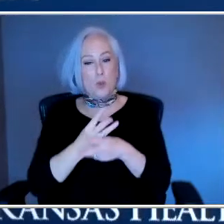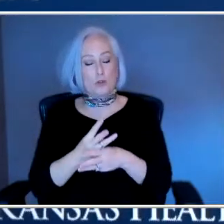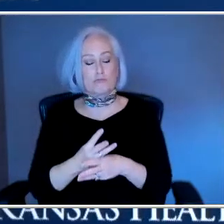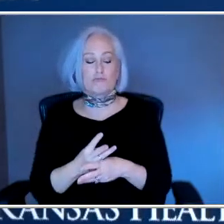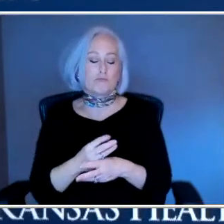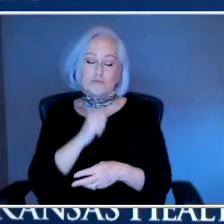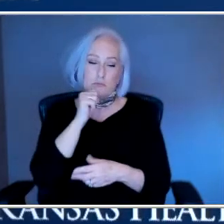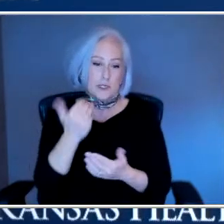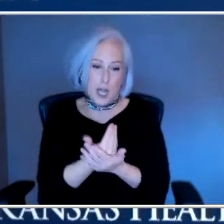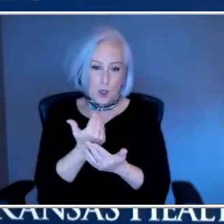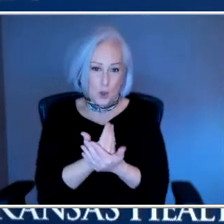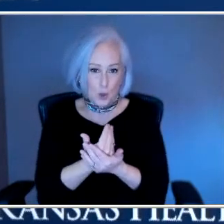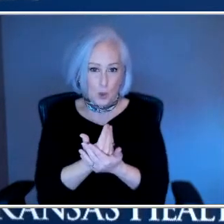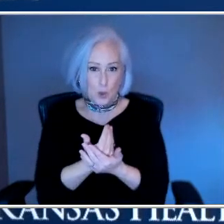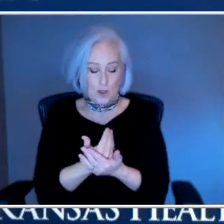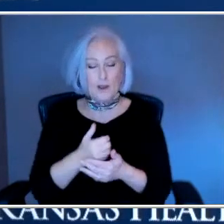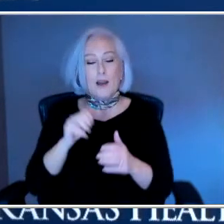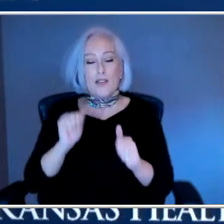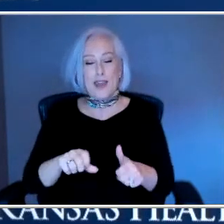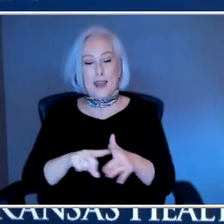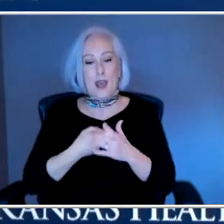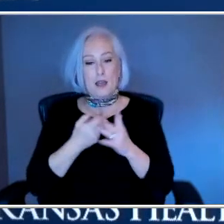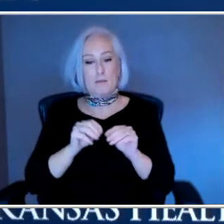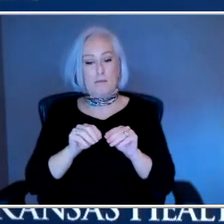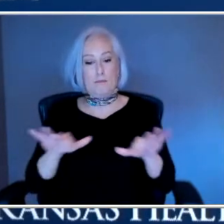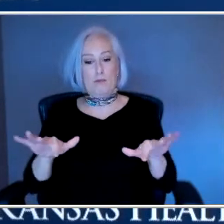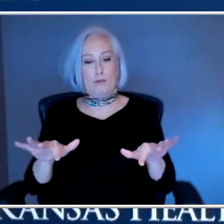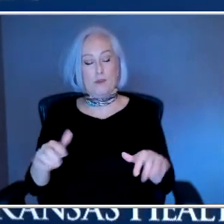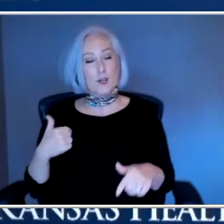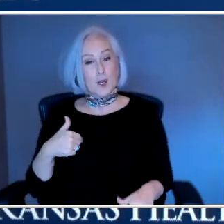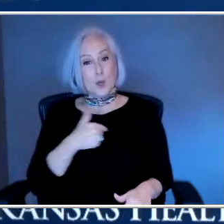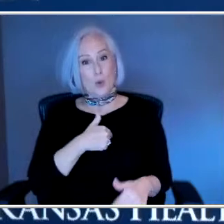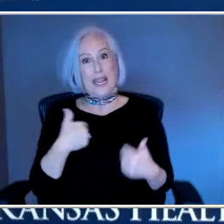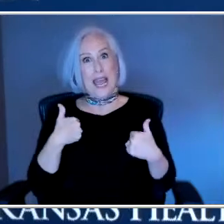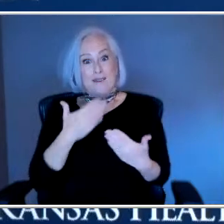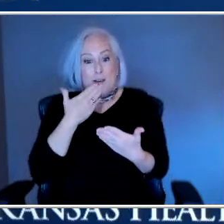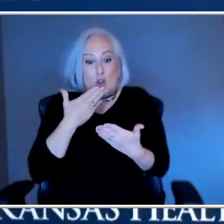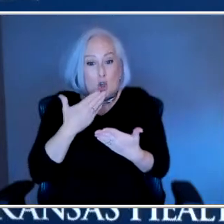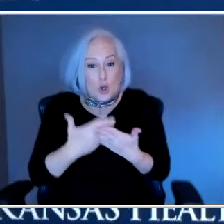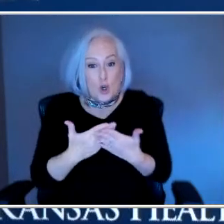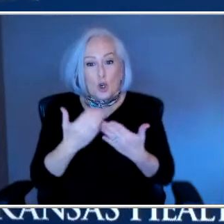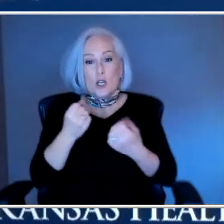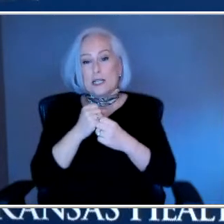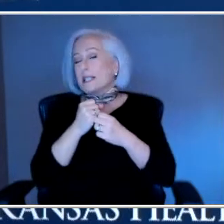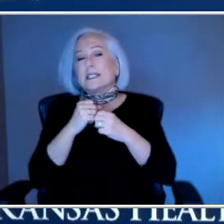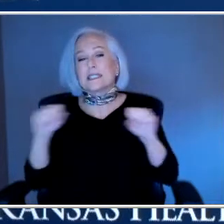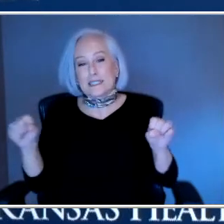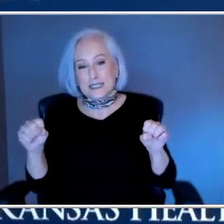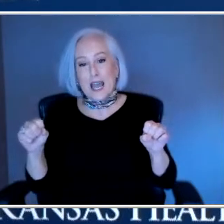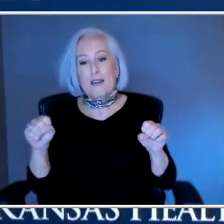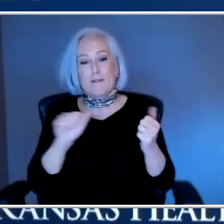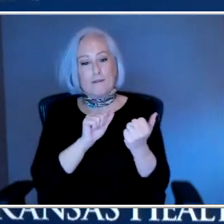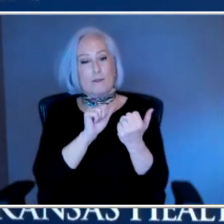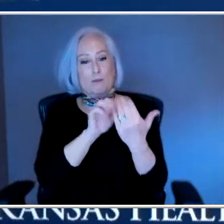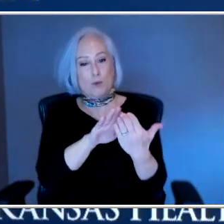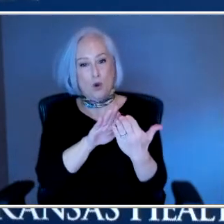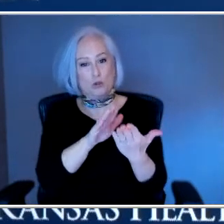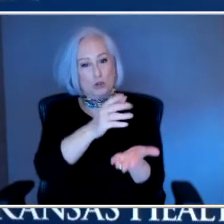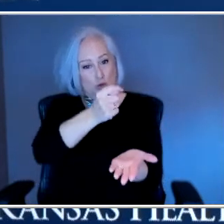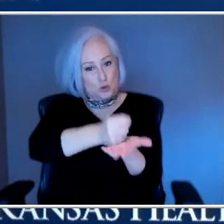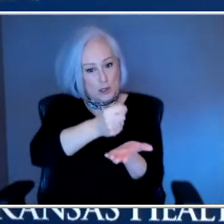but it is important to remember we have a very good, safe preventive measure for these for this infection, and that